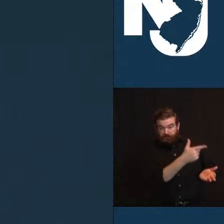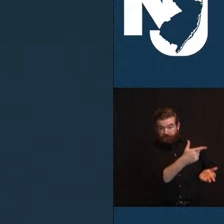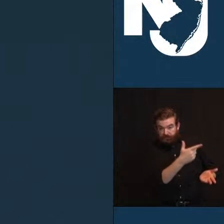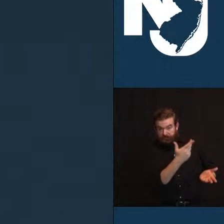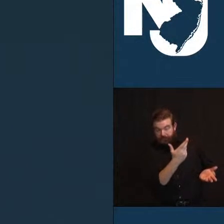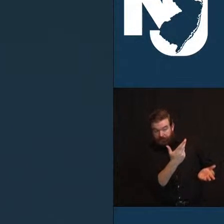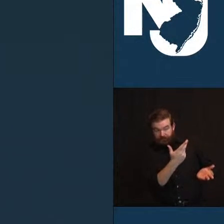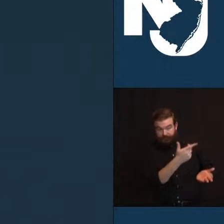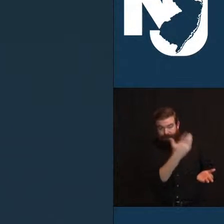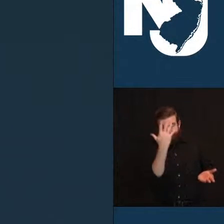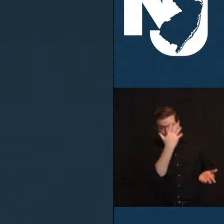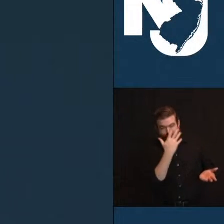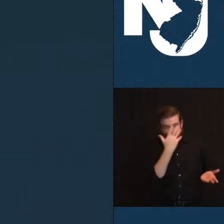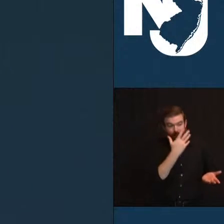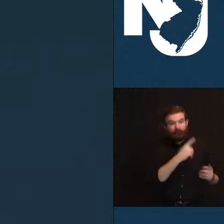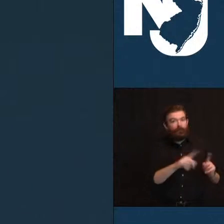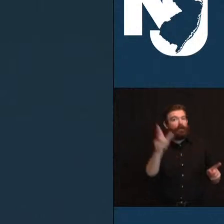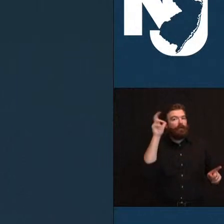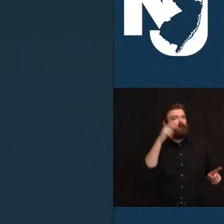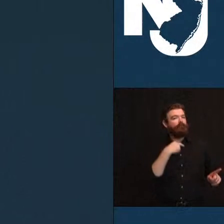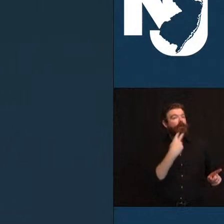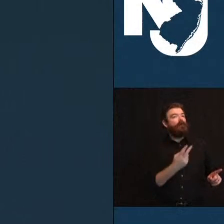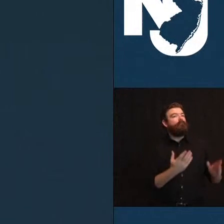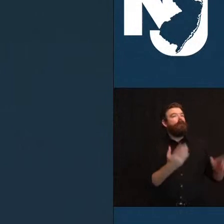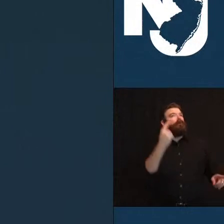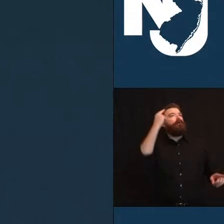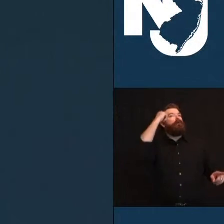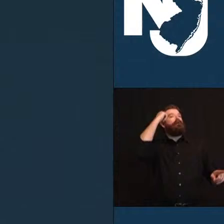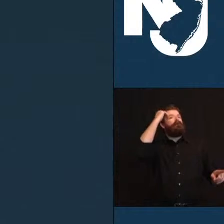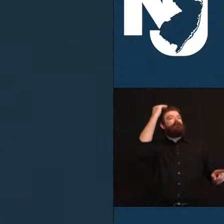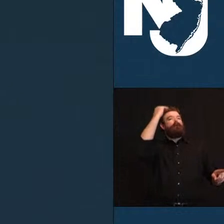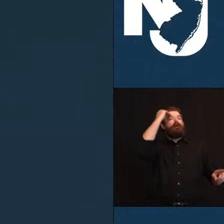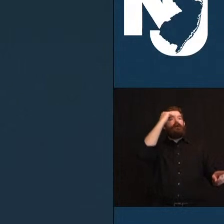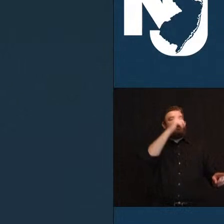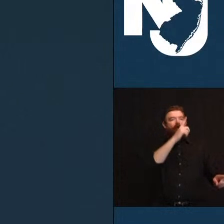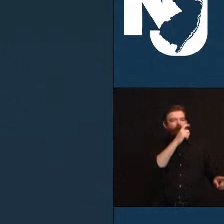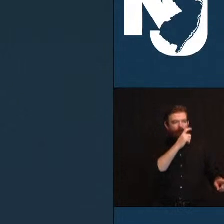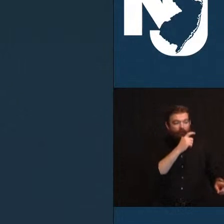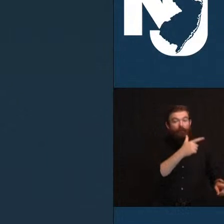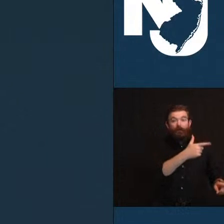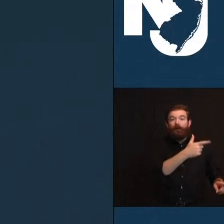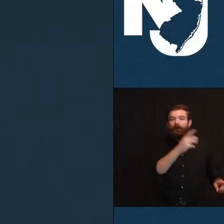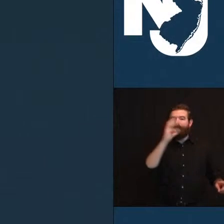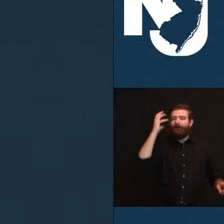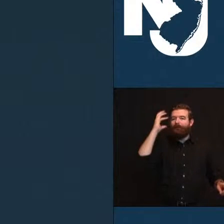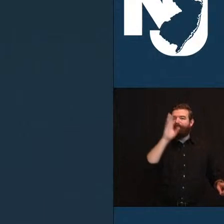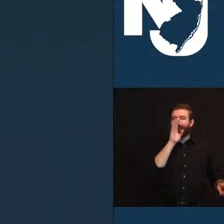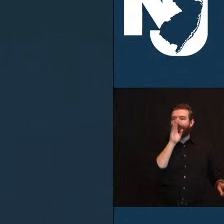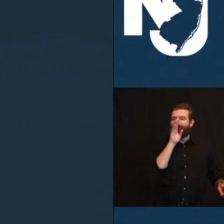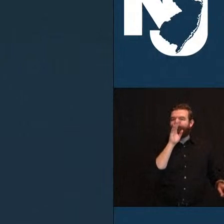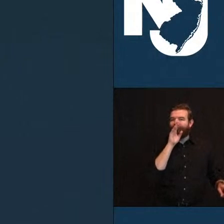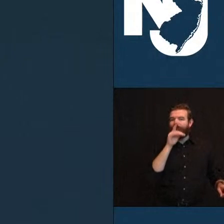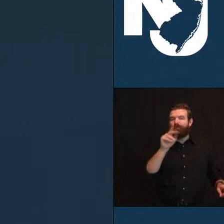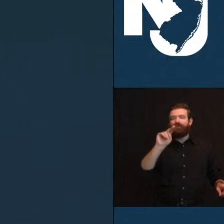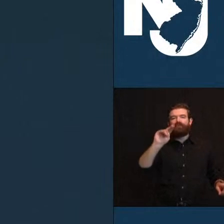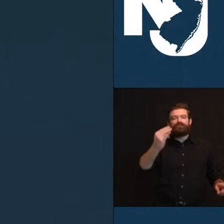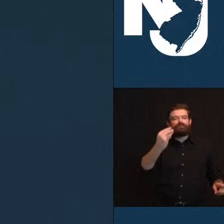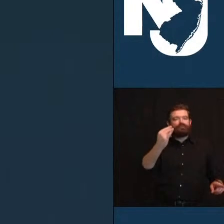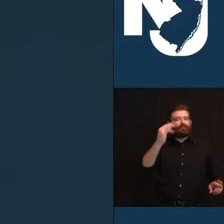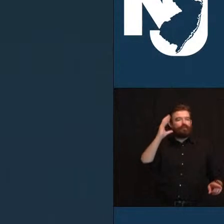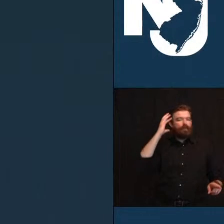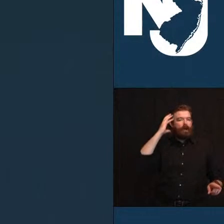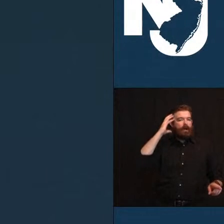daily life for countless radio-listening Central New Jerseyans, New Jersey Broadcasting Hall of Fame